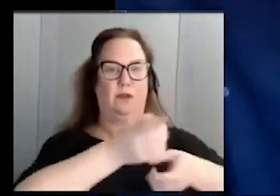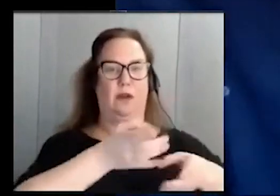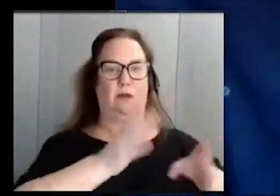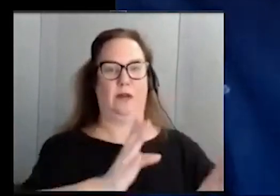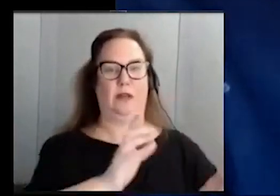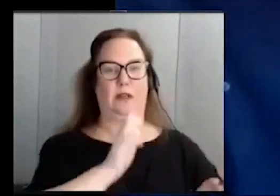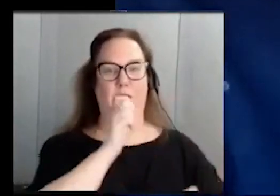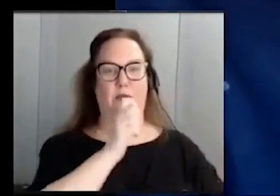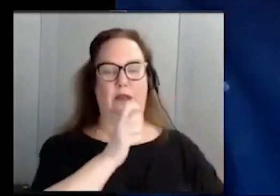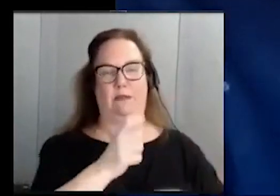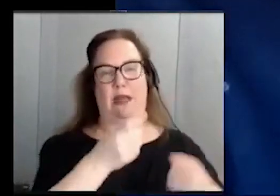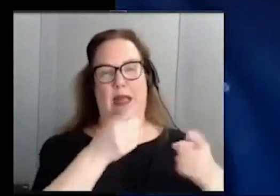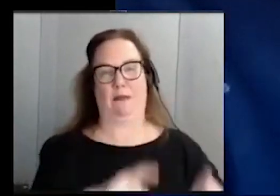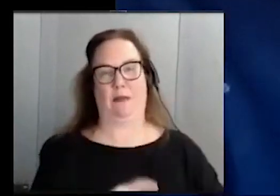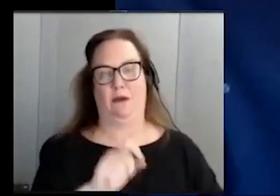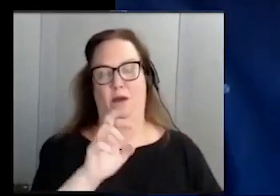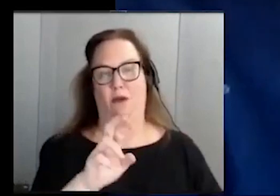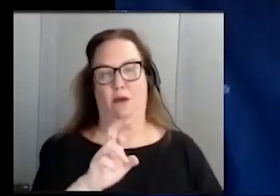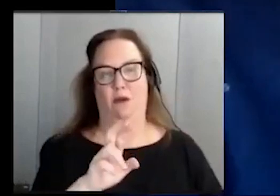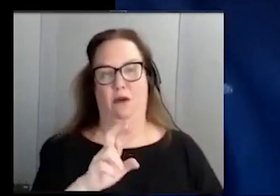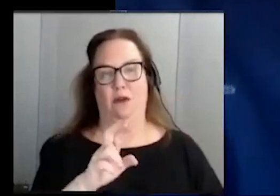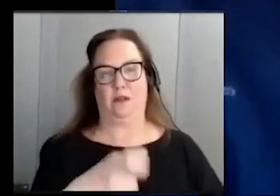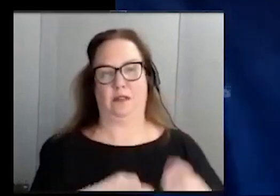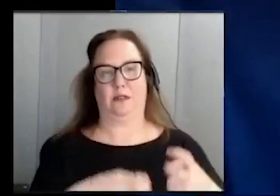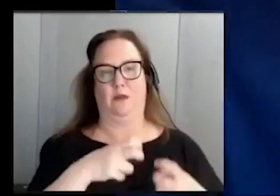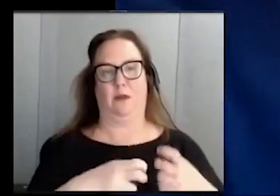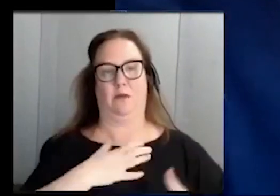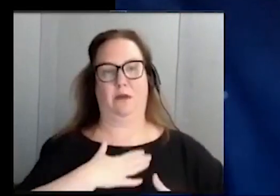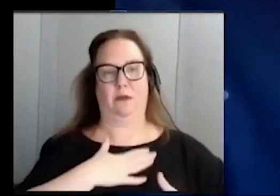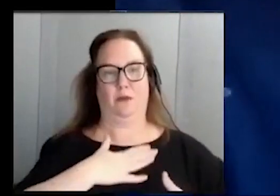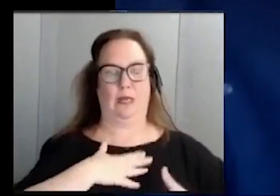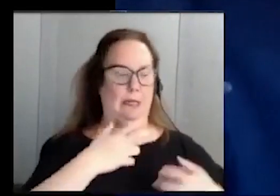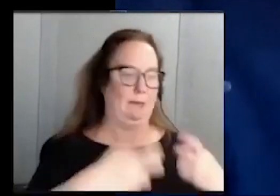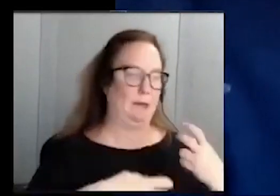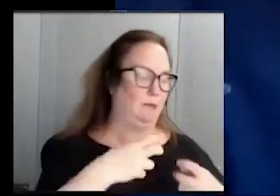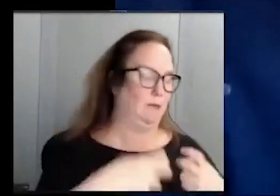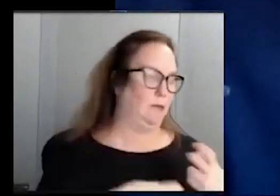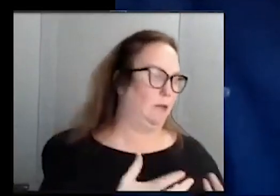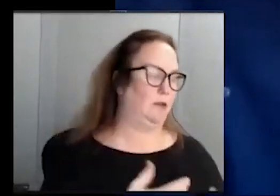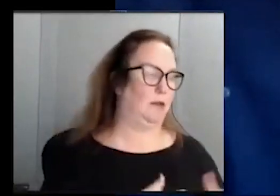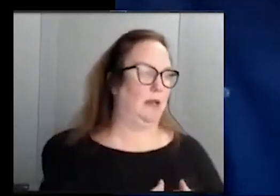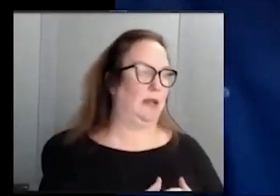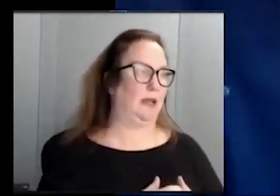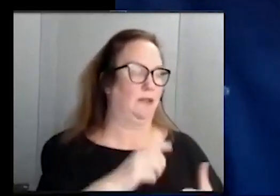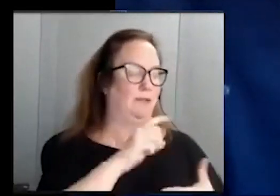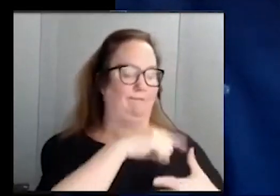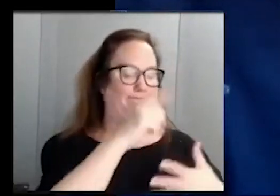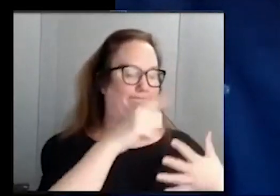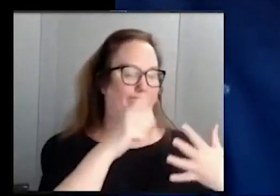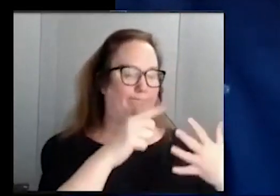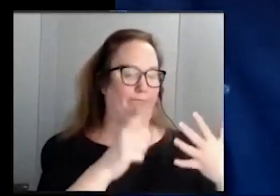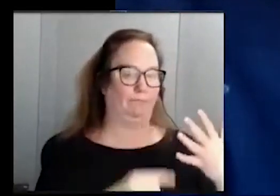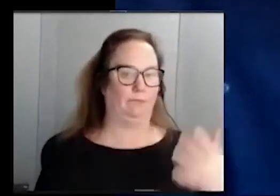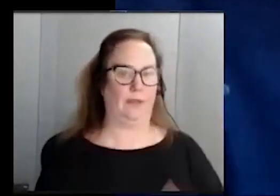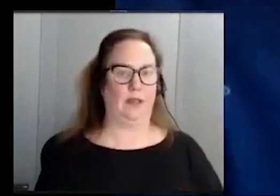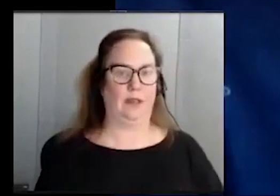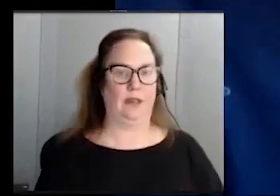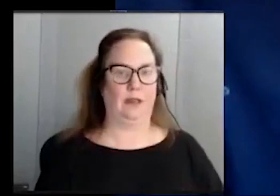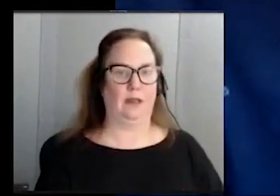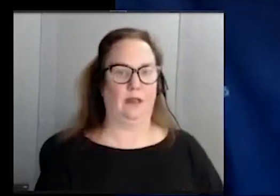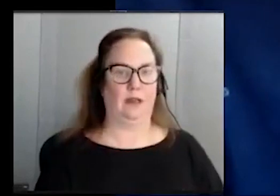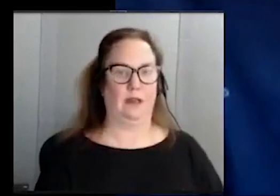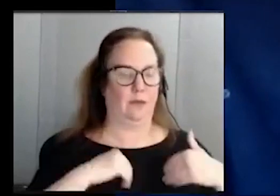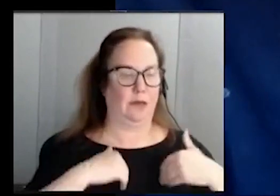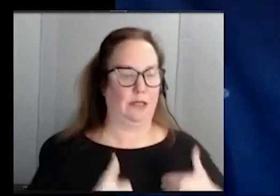happened. Or this is all a problem with the ventilator, or this is, it goes down the gambit. And I think we're just tired